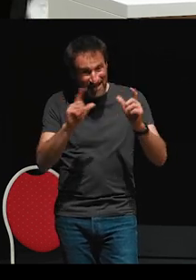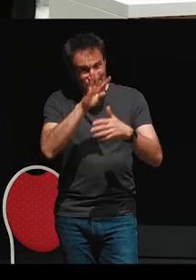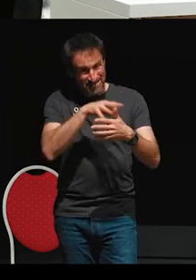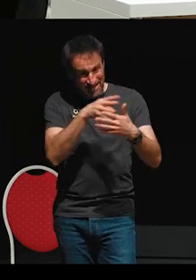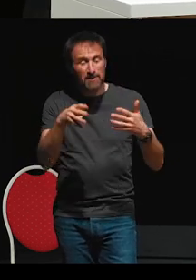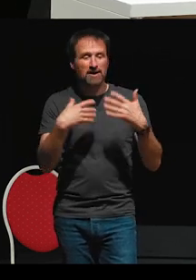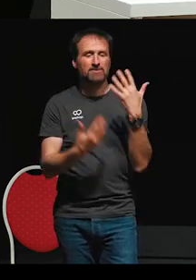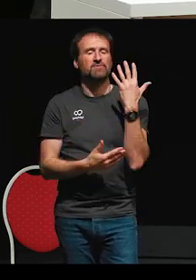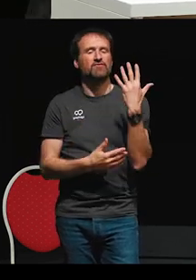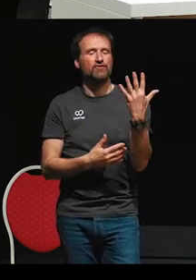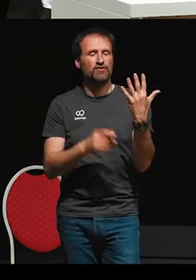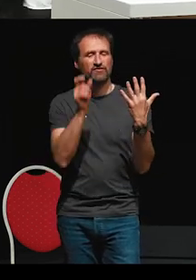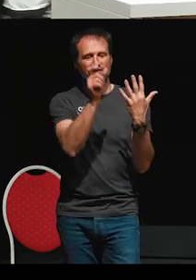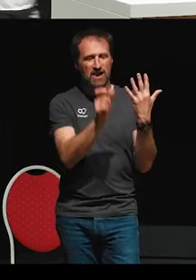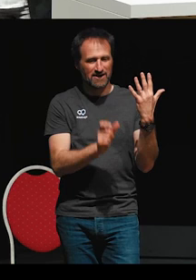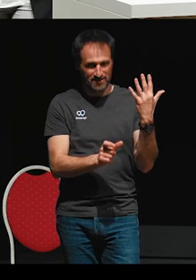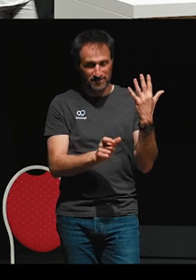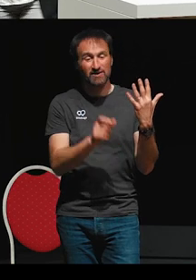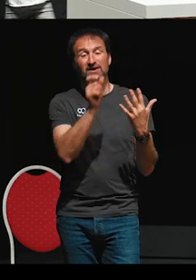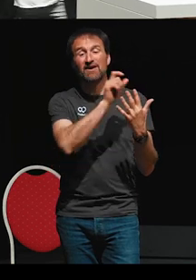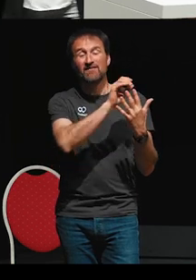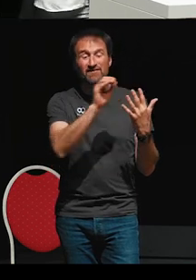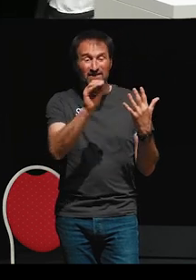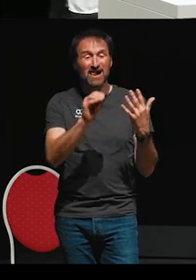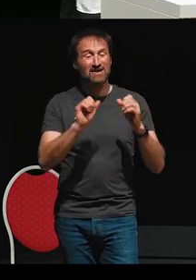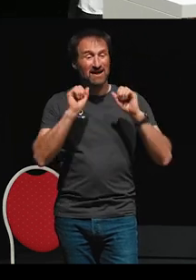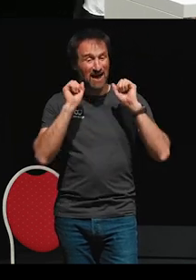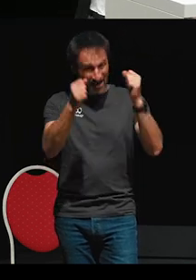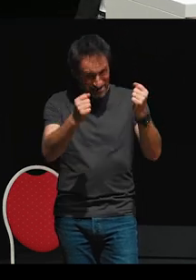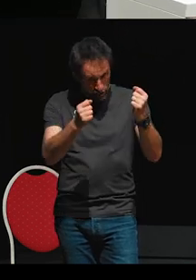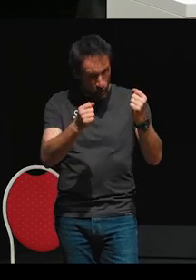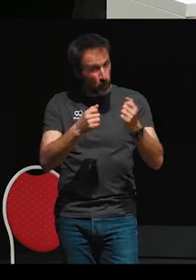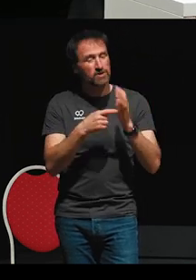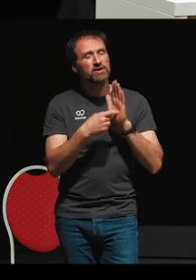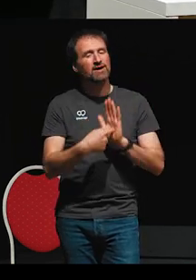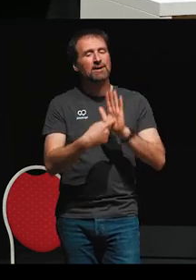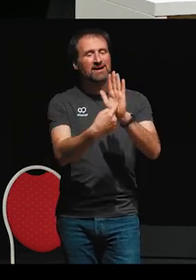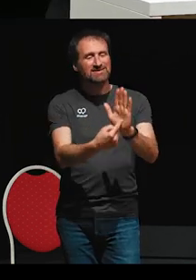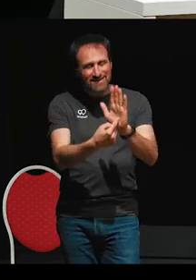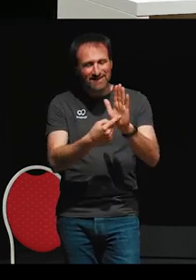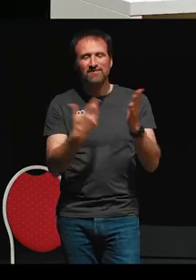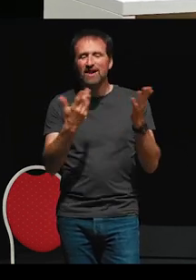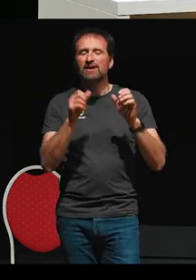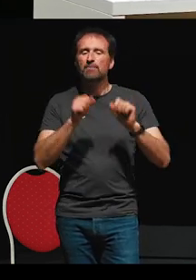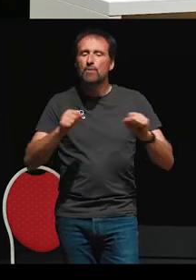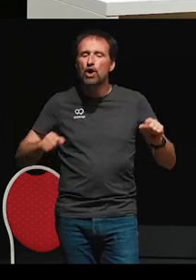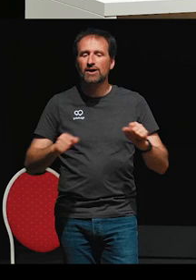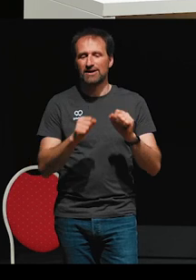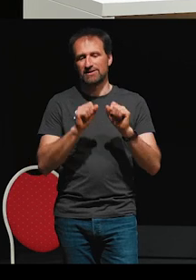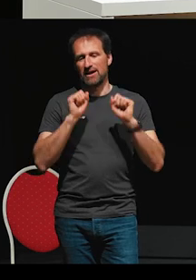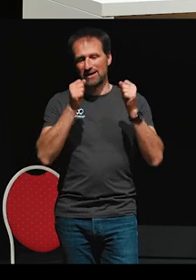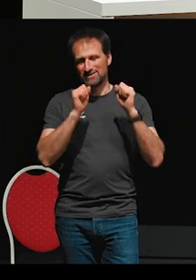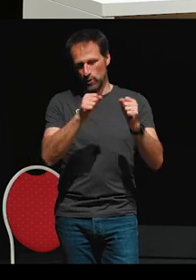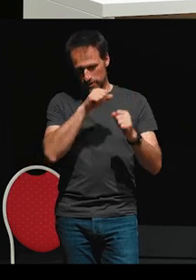field action is representing the optional actions that I can have here. And they can